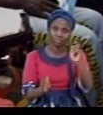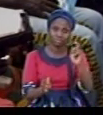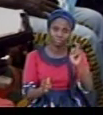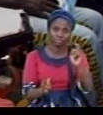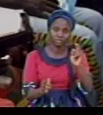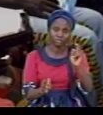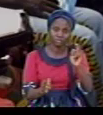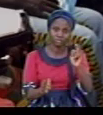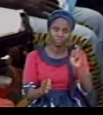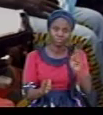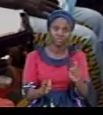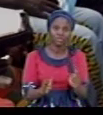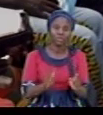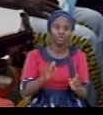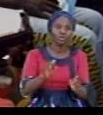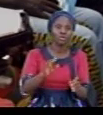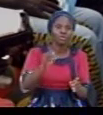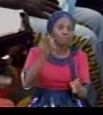of Satan?